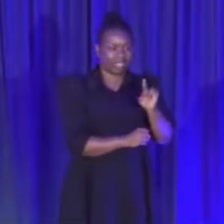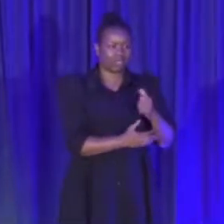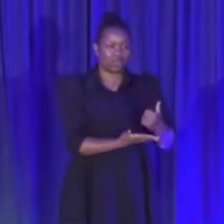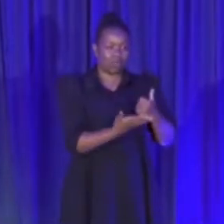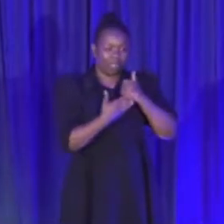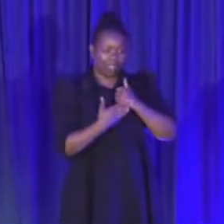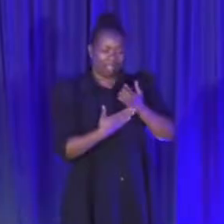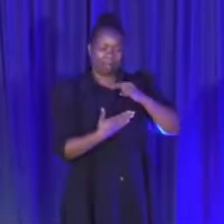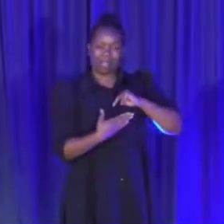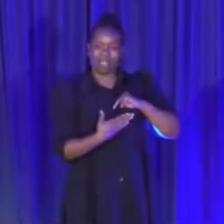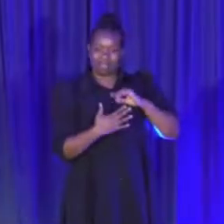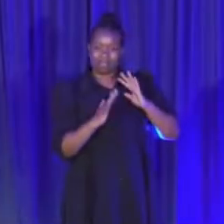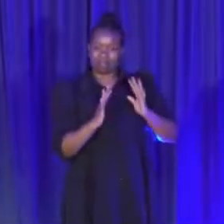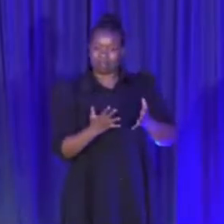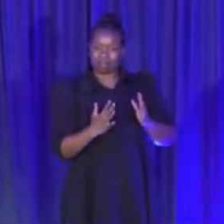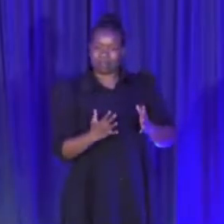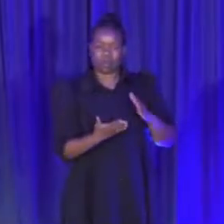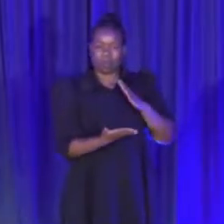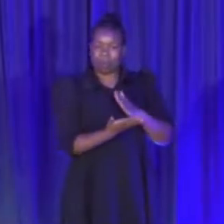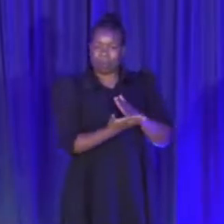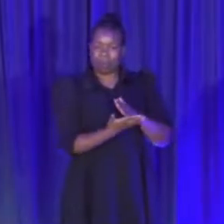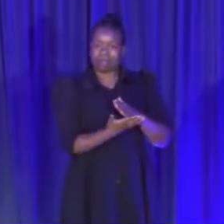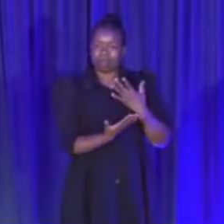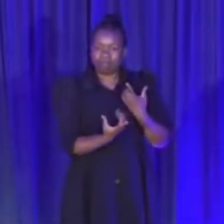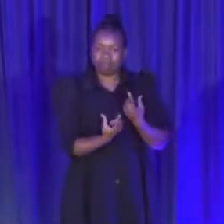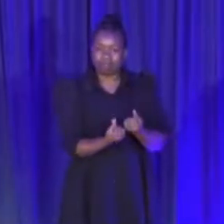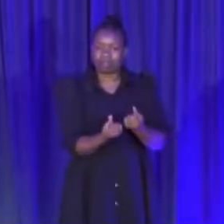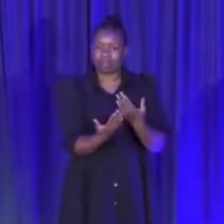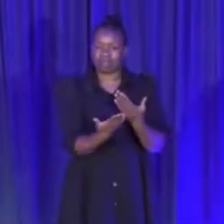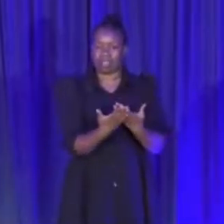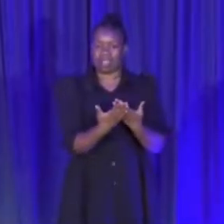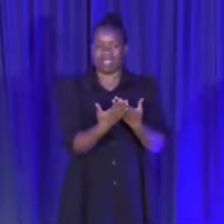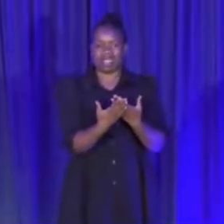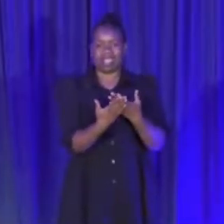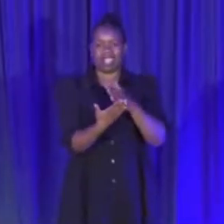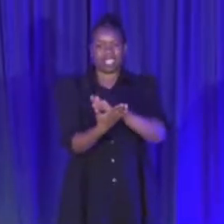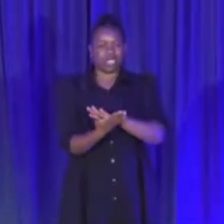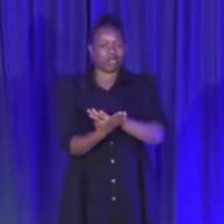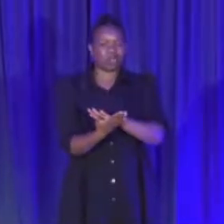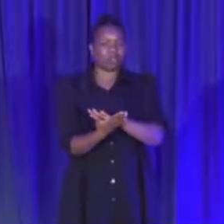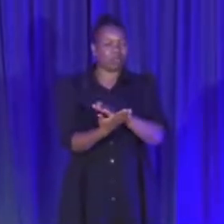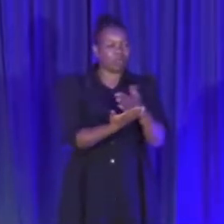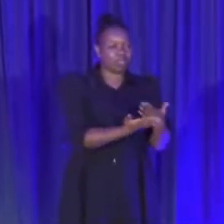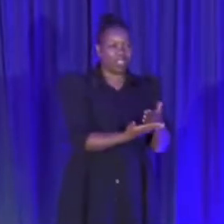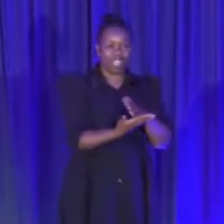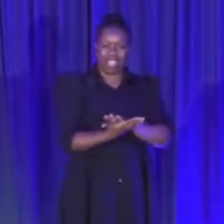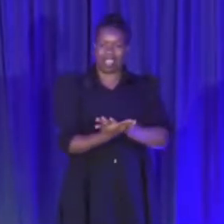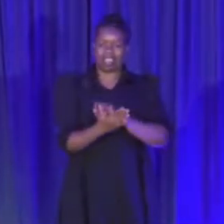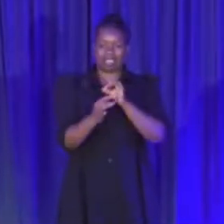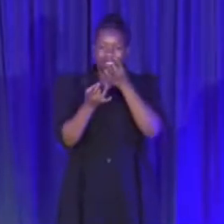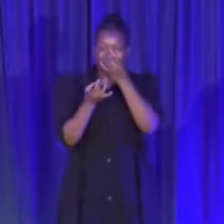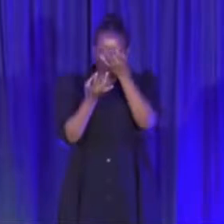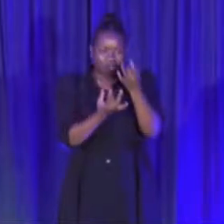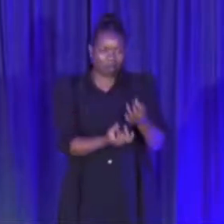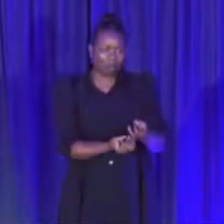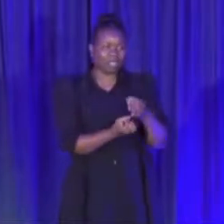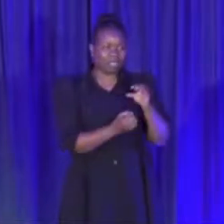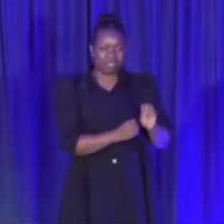us, to enable us to convey to every single citizen in this